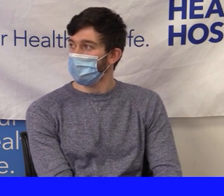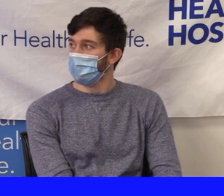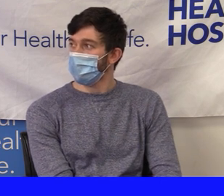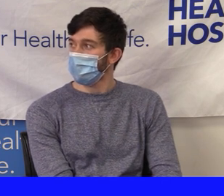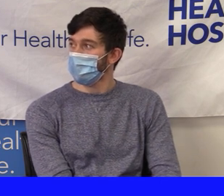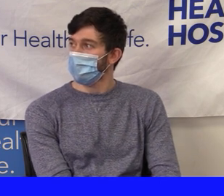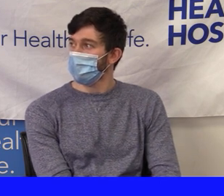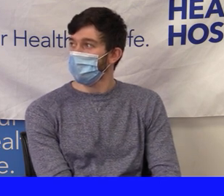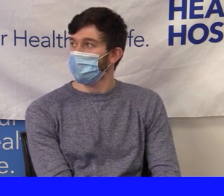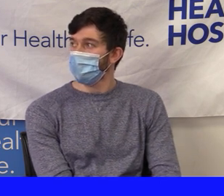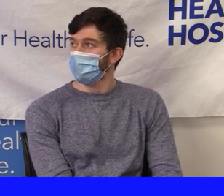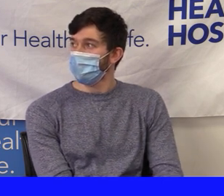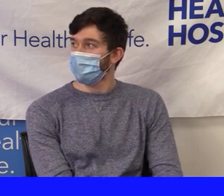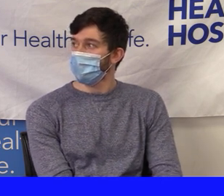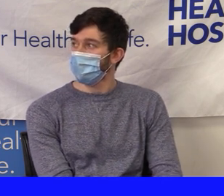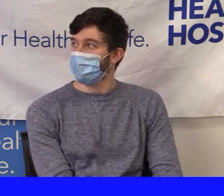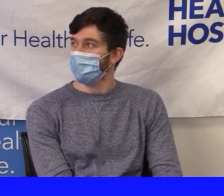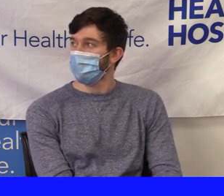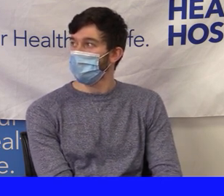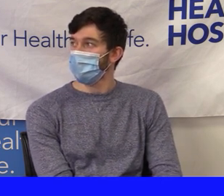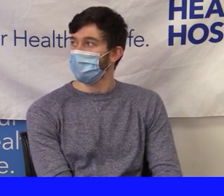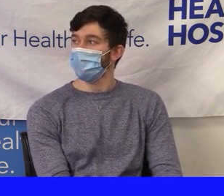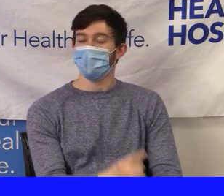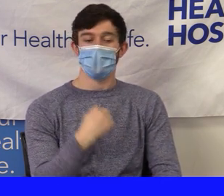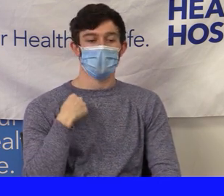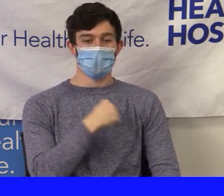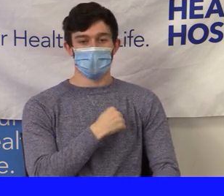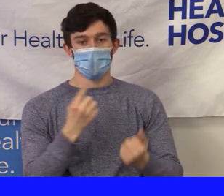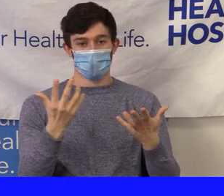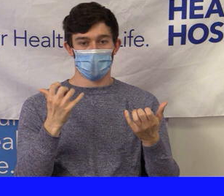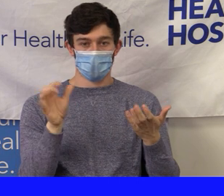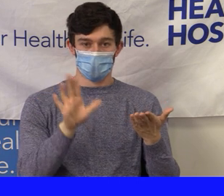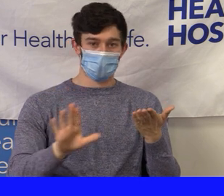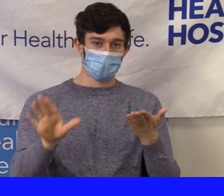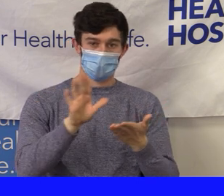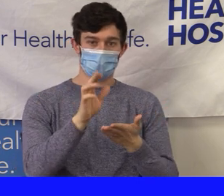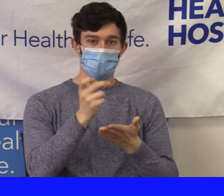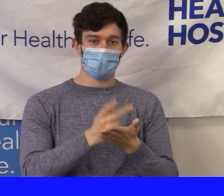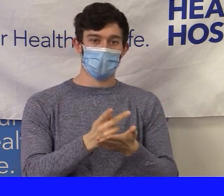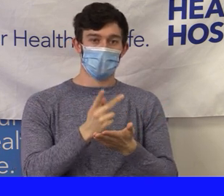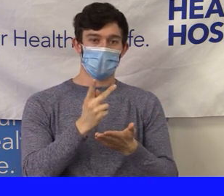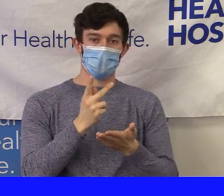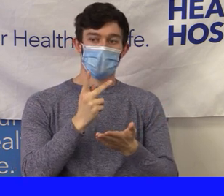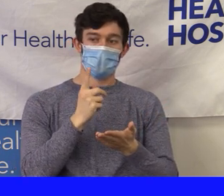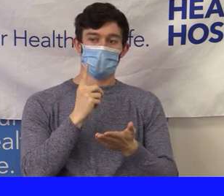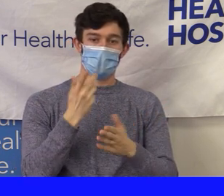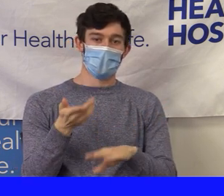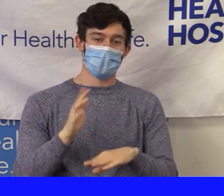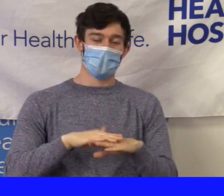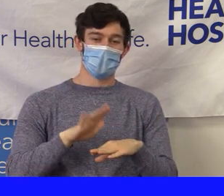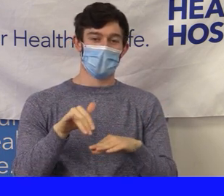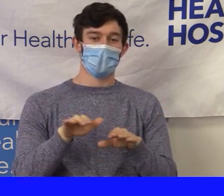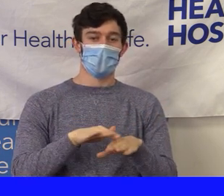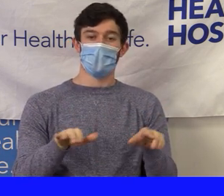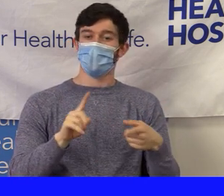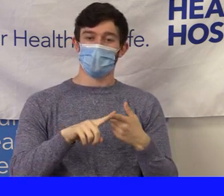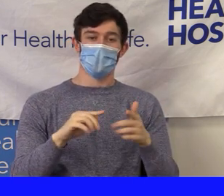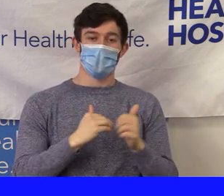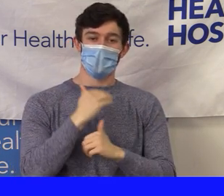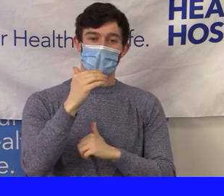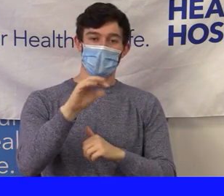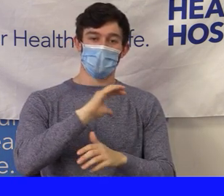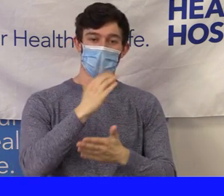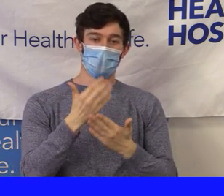And so we're seeking to get your approval to increase the not to exceed amount for each subsequent two-year extension